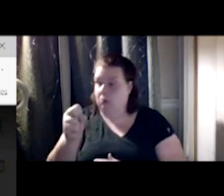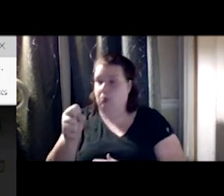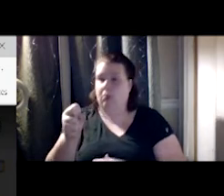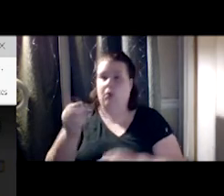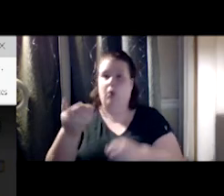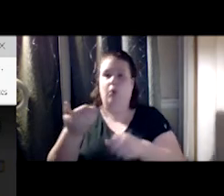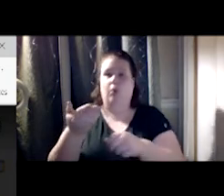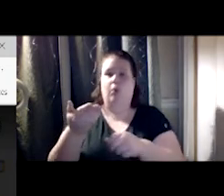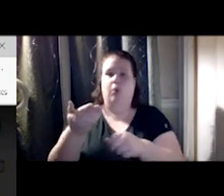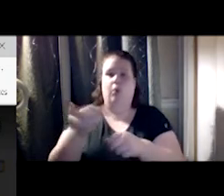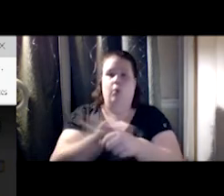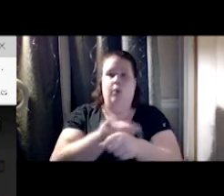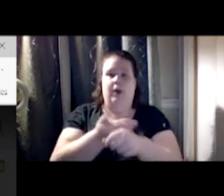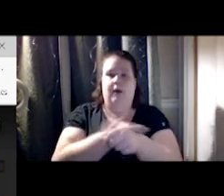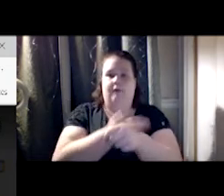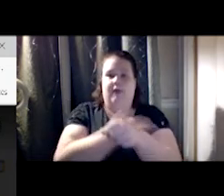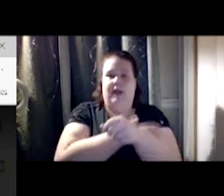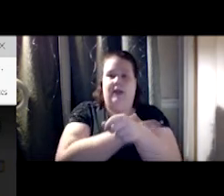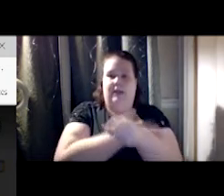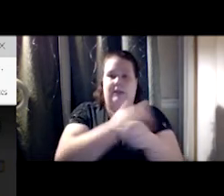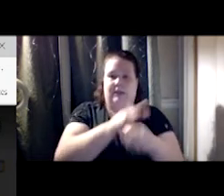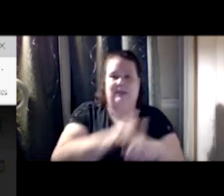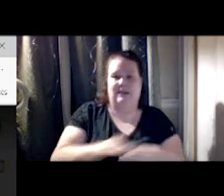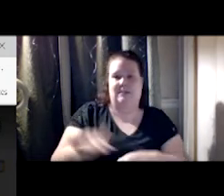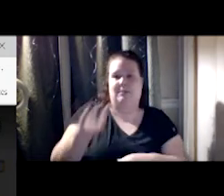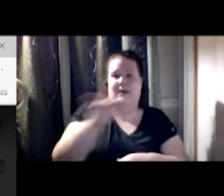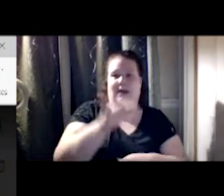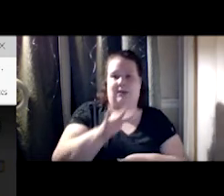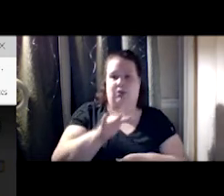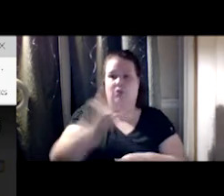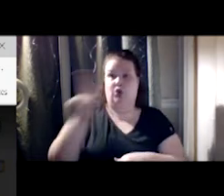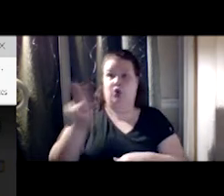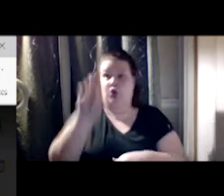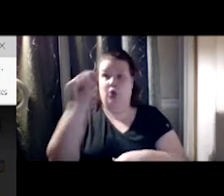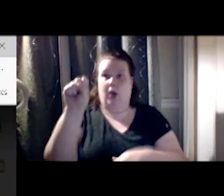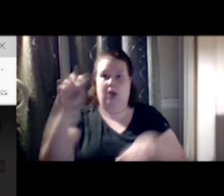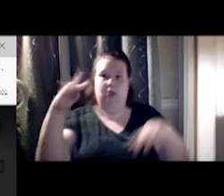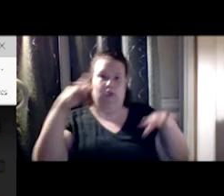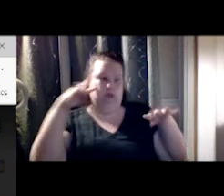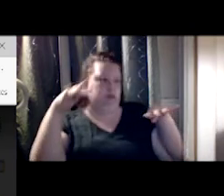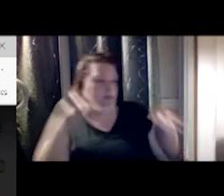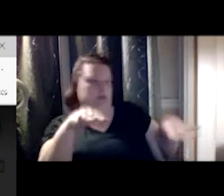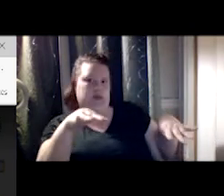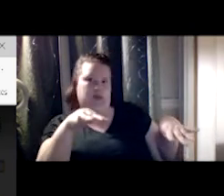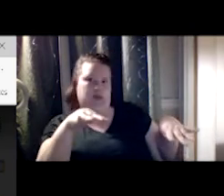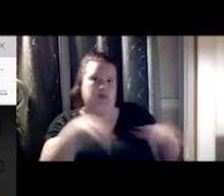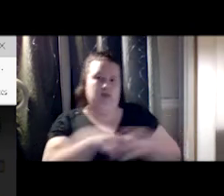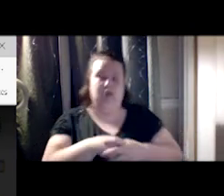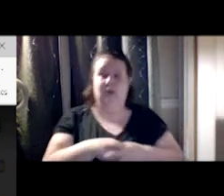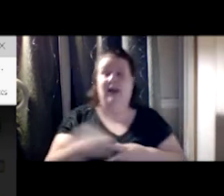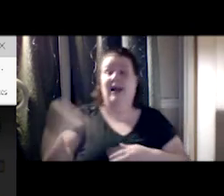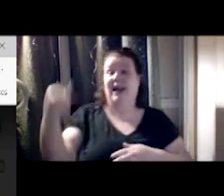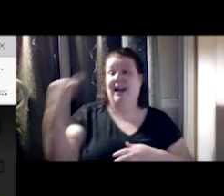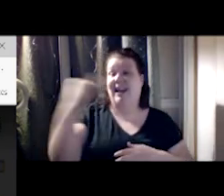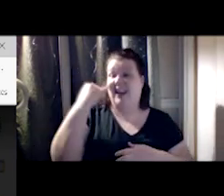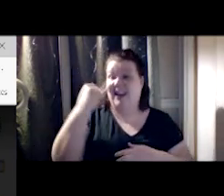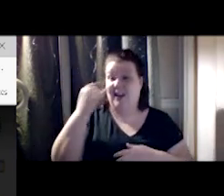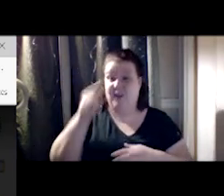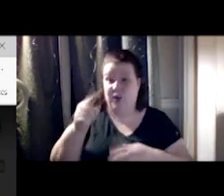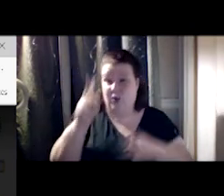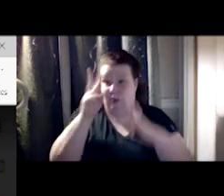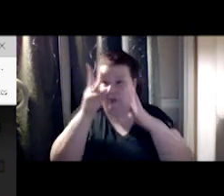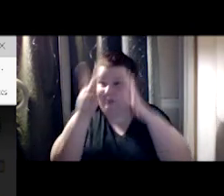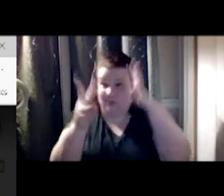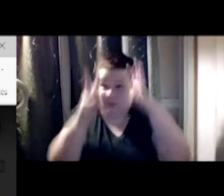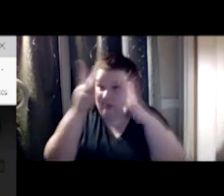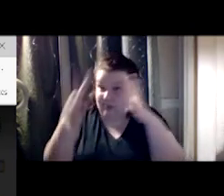claims national attention. I think when you begin to think creatively and innovatively, you can renovate a space to